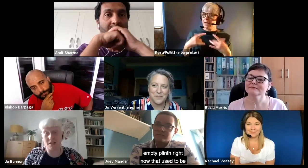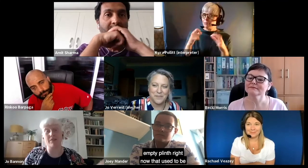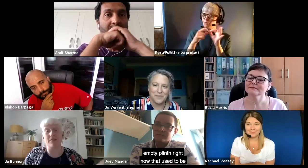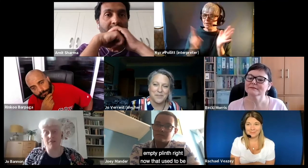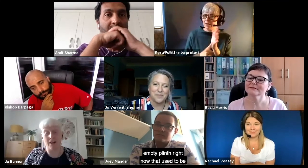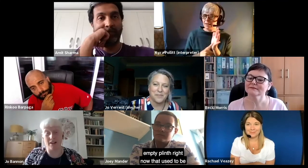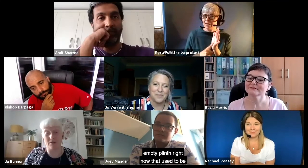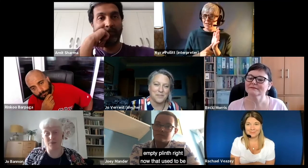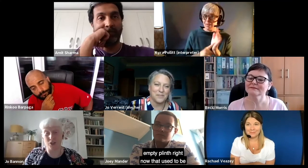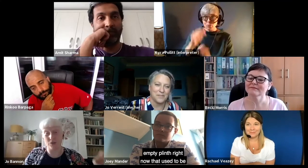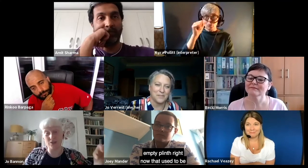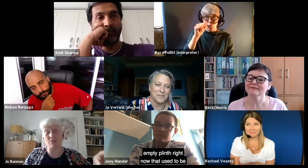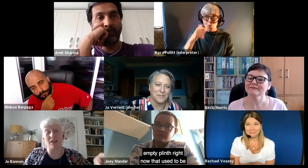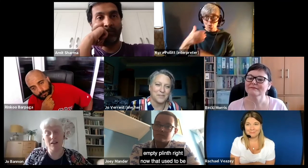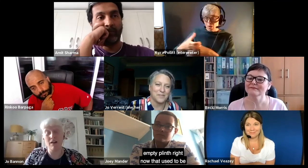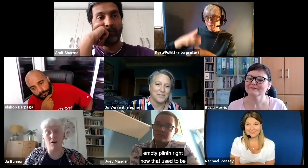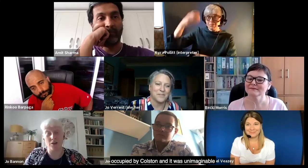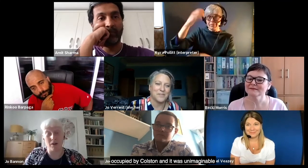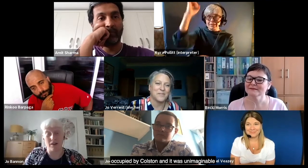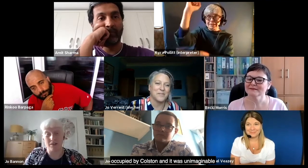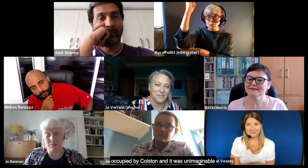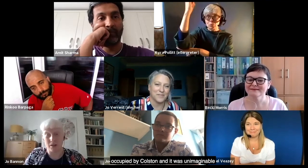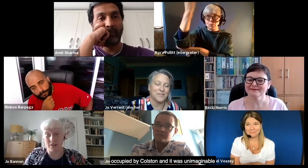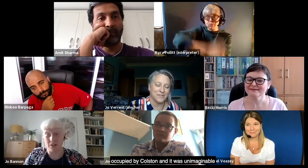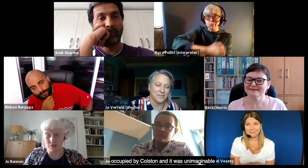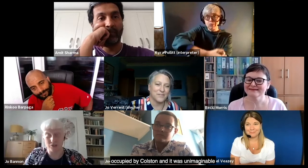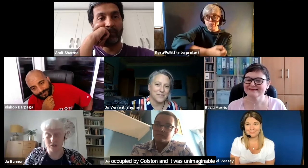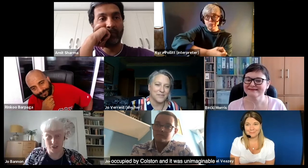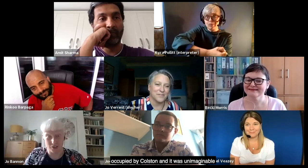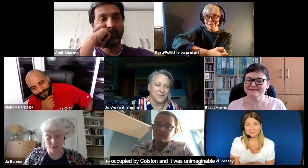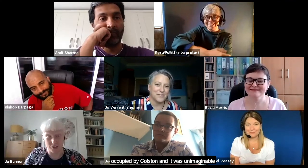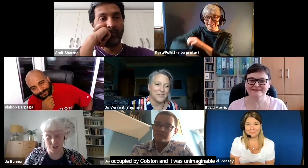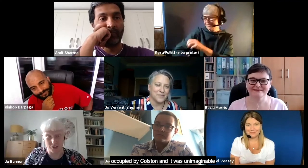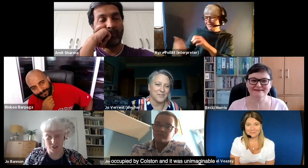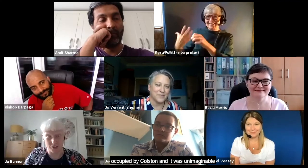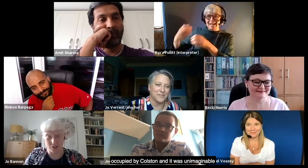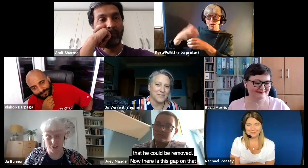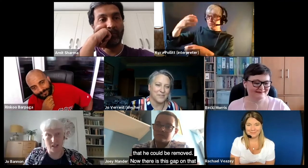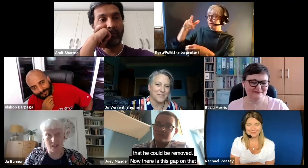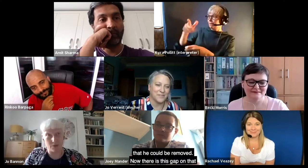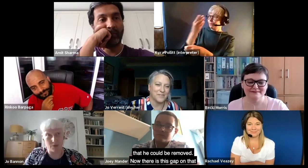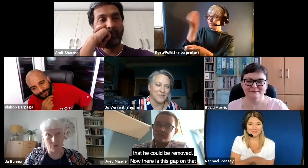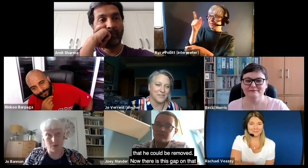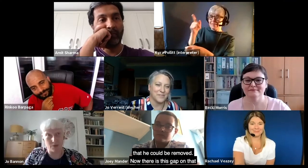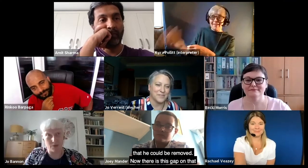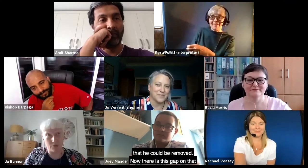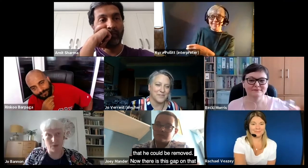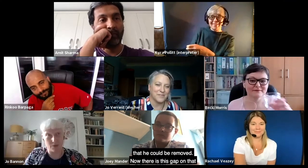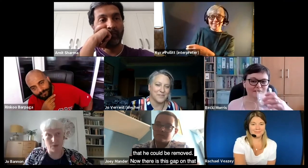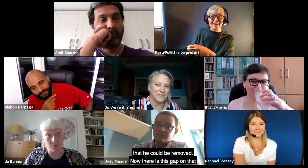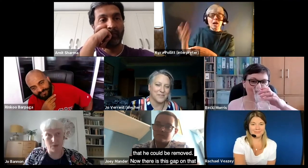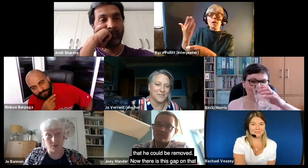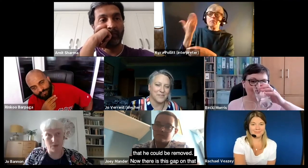empty plinth right now that used to be occupied by Colston. and it was unimaginable that he could be